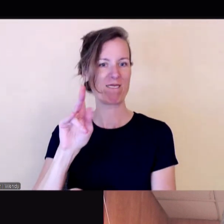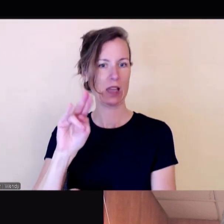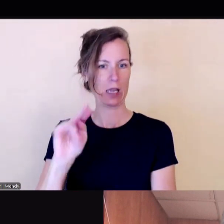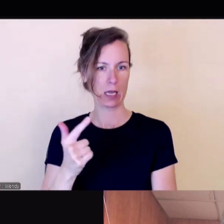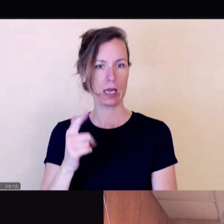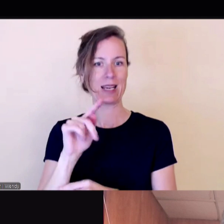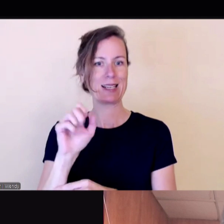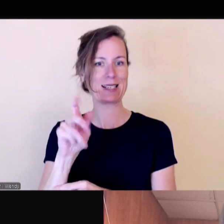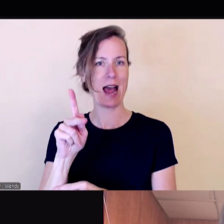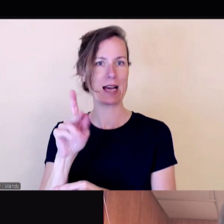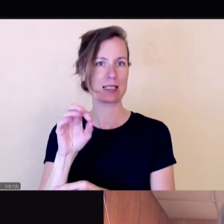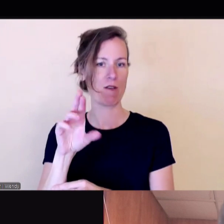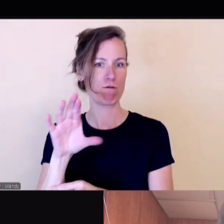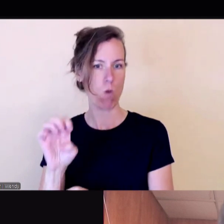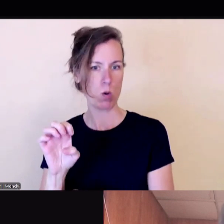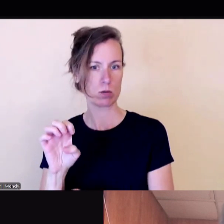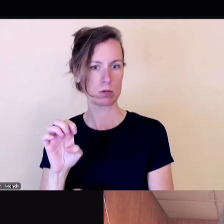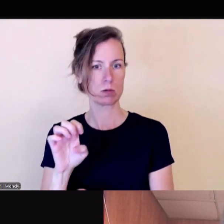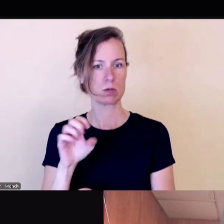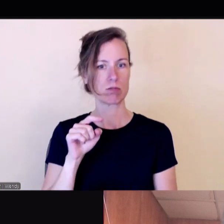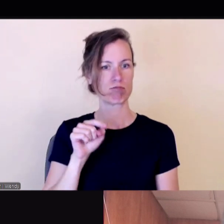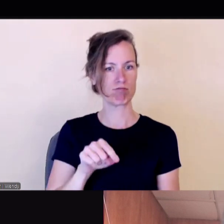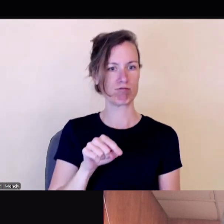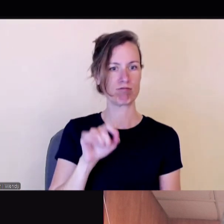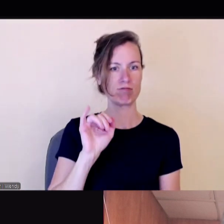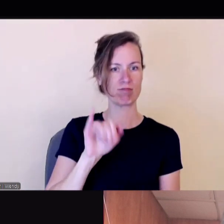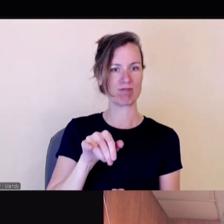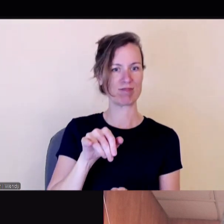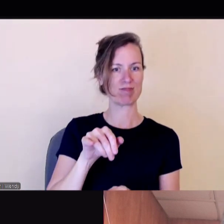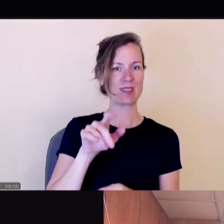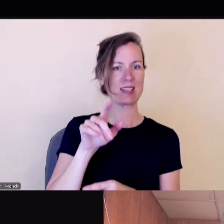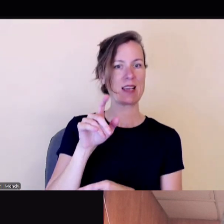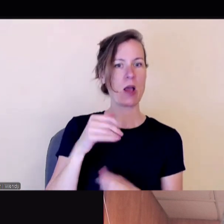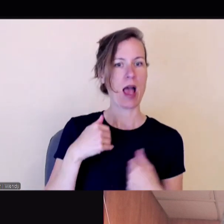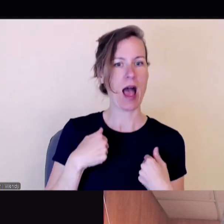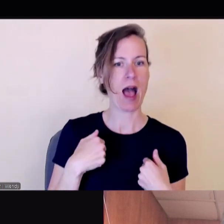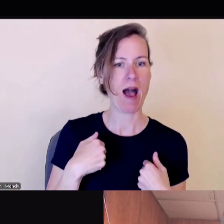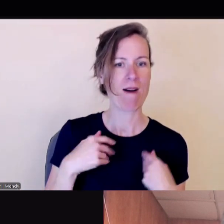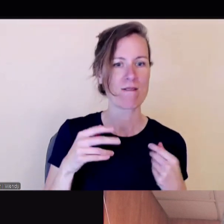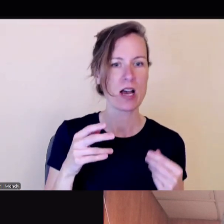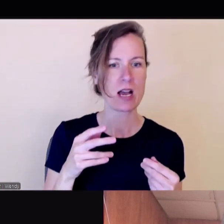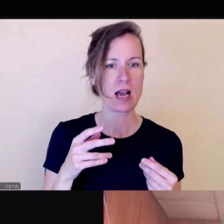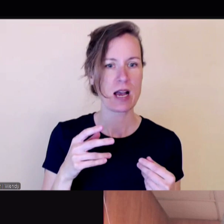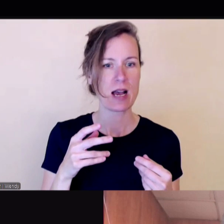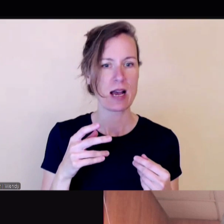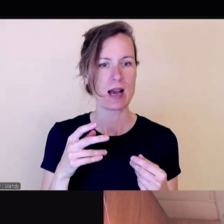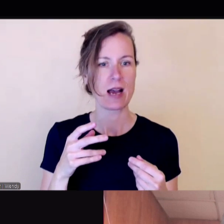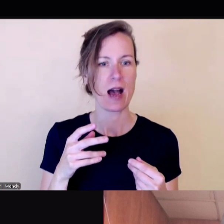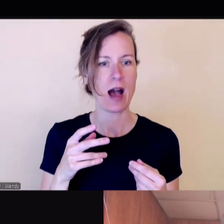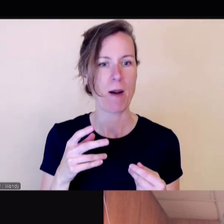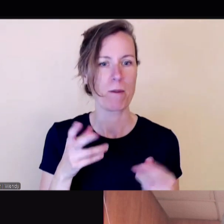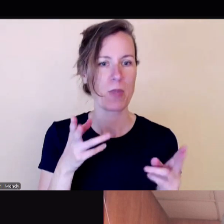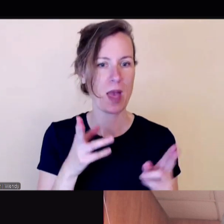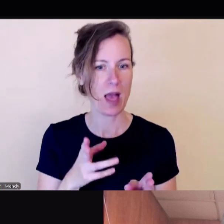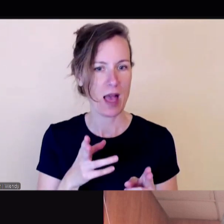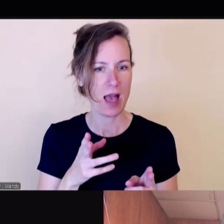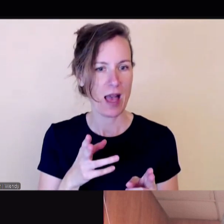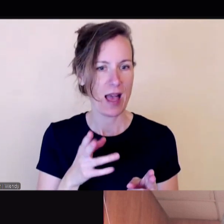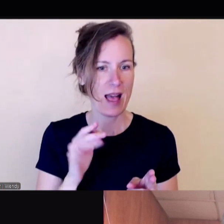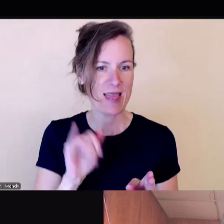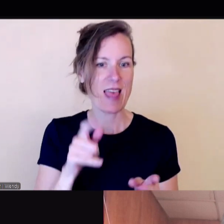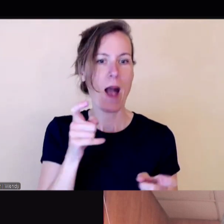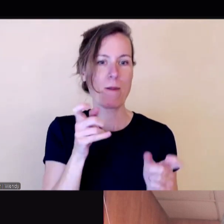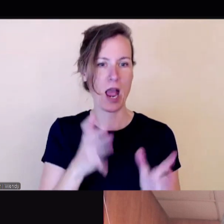division manager is the task force administrator. And really what this means is we work to combat human trafficking all around the region. The